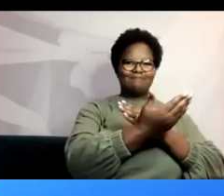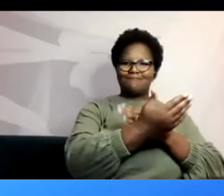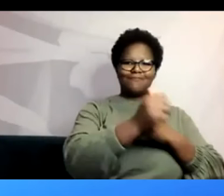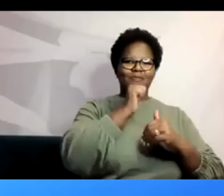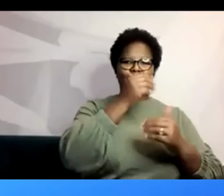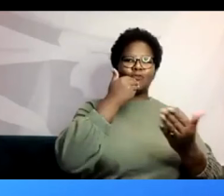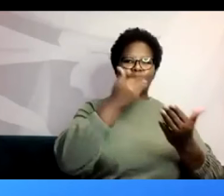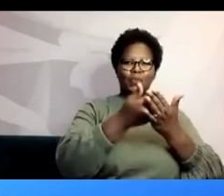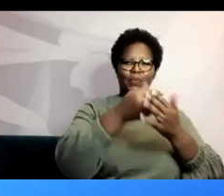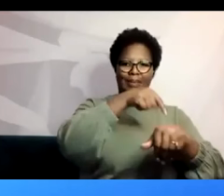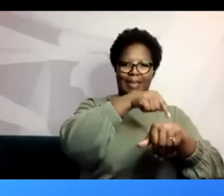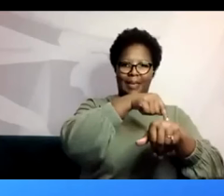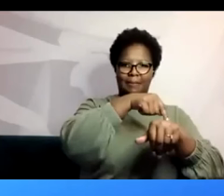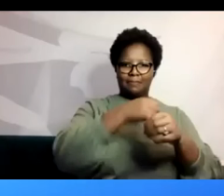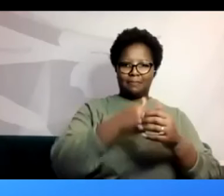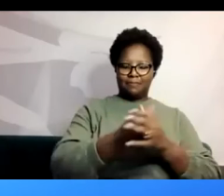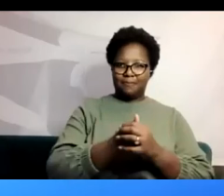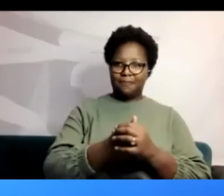please.